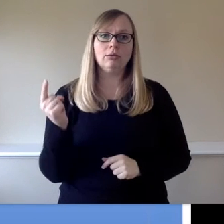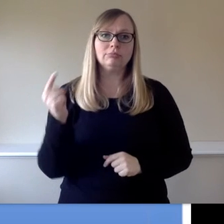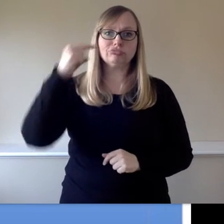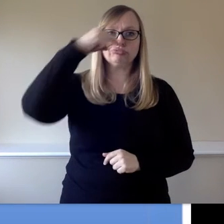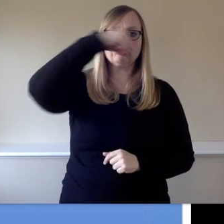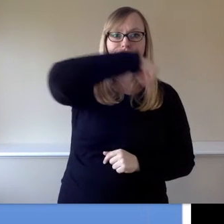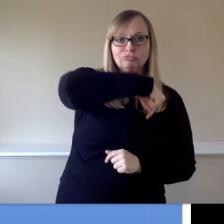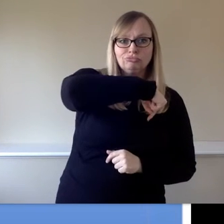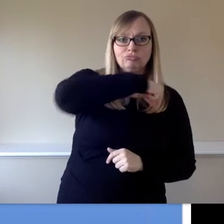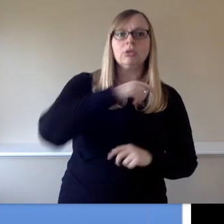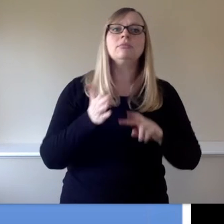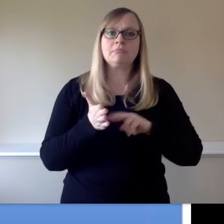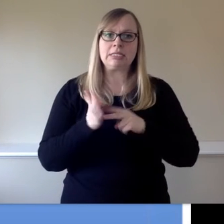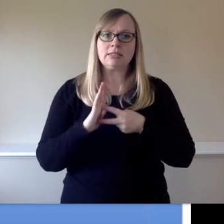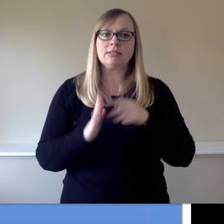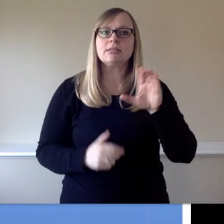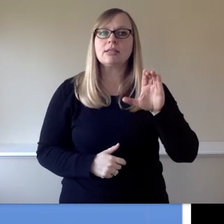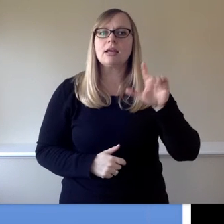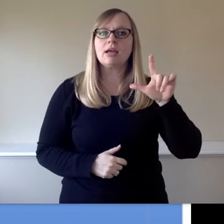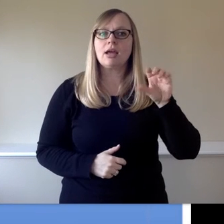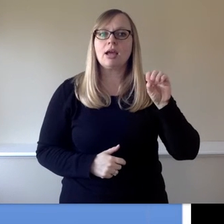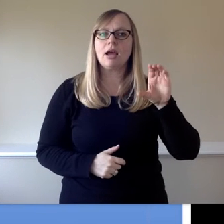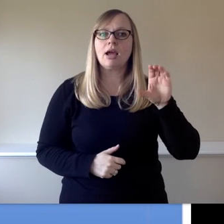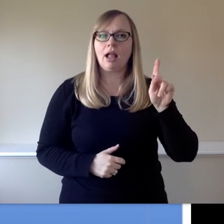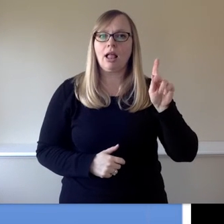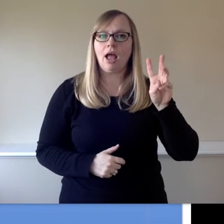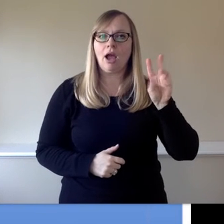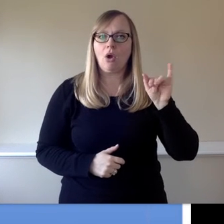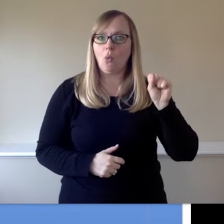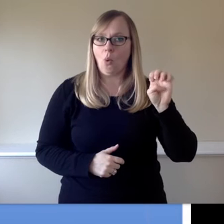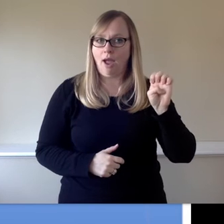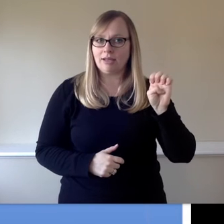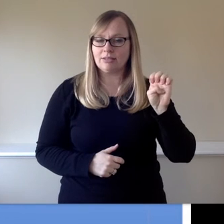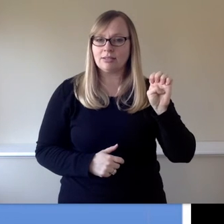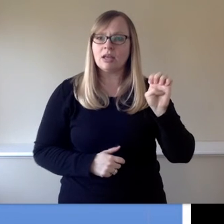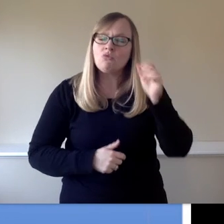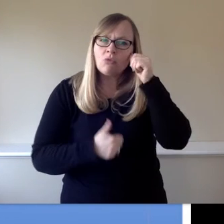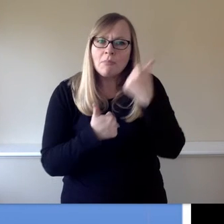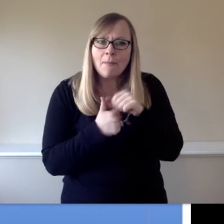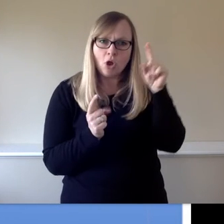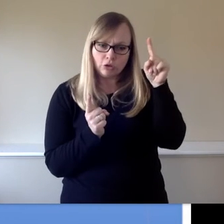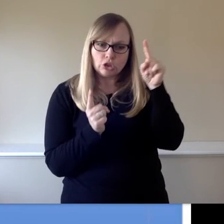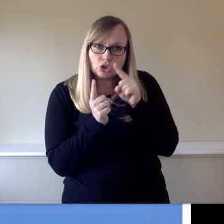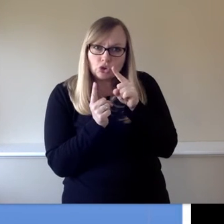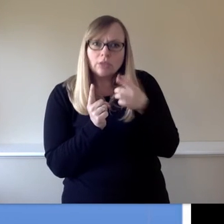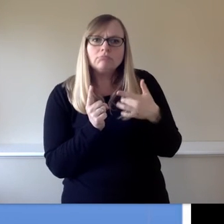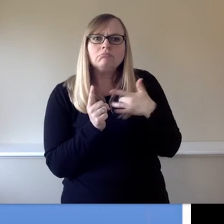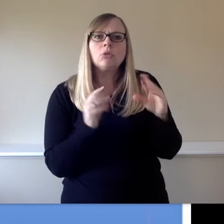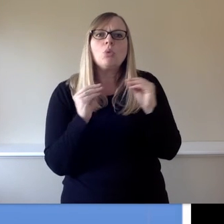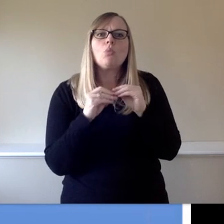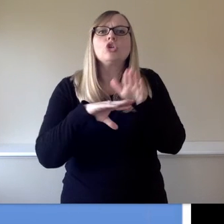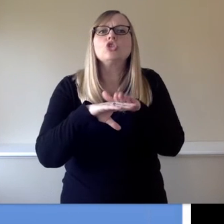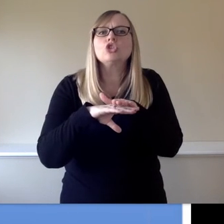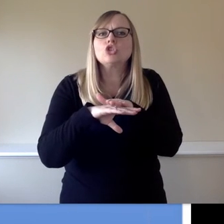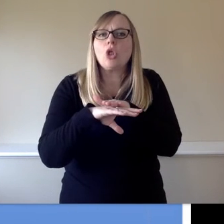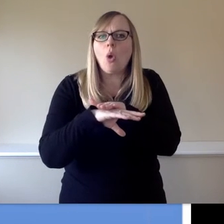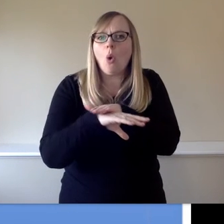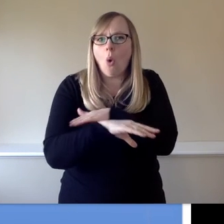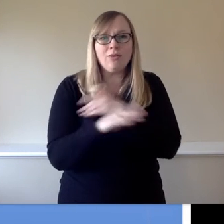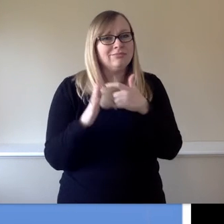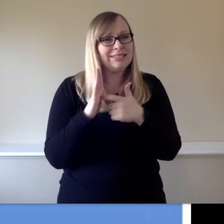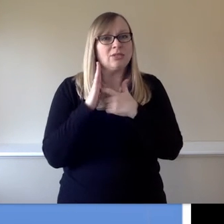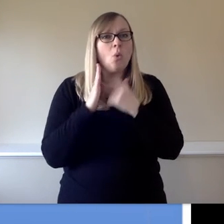And remember, the hour hand, the short one, moves more slowly. It takes an entire hour from